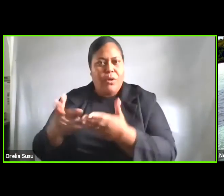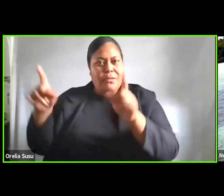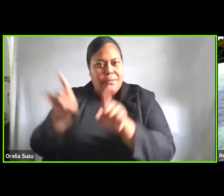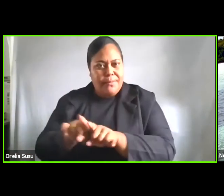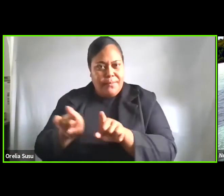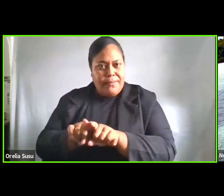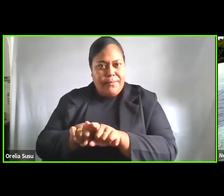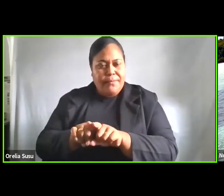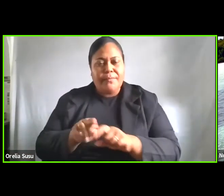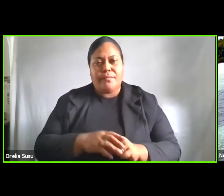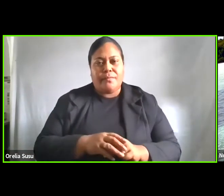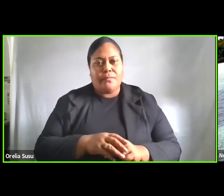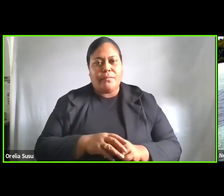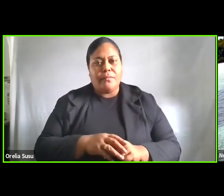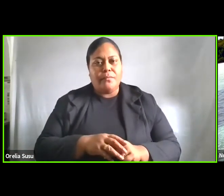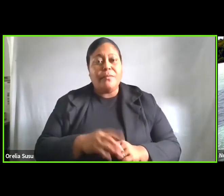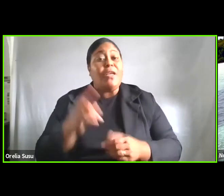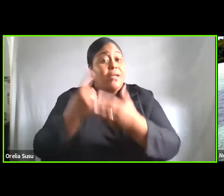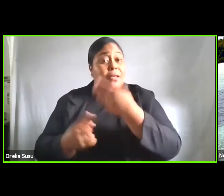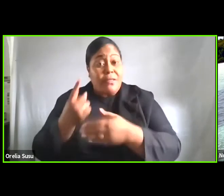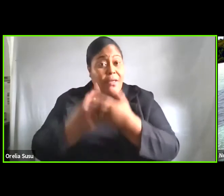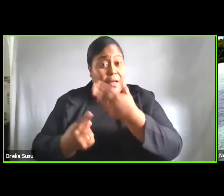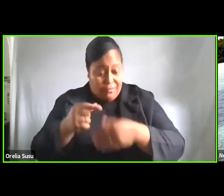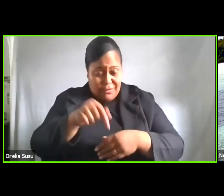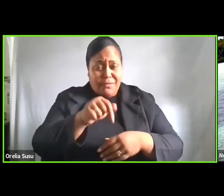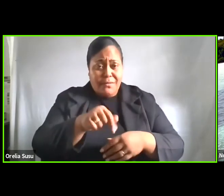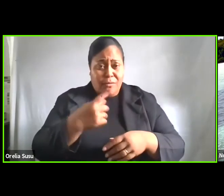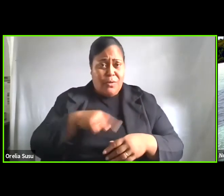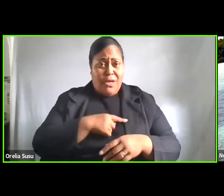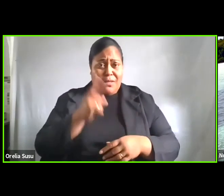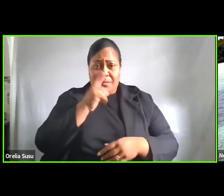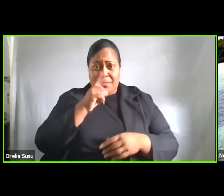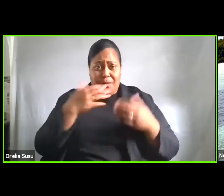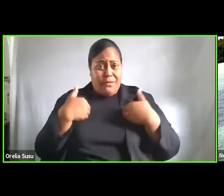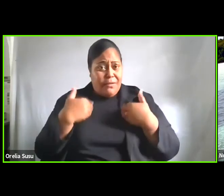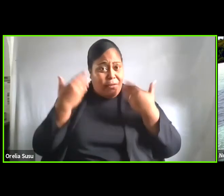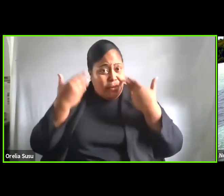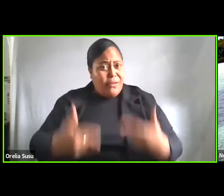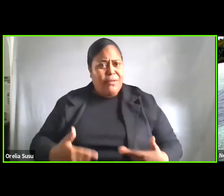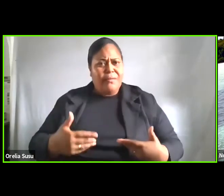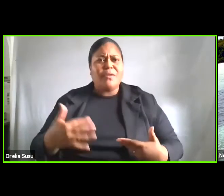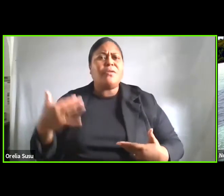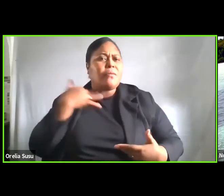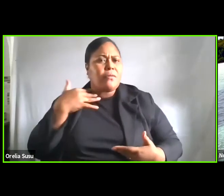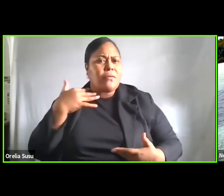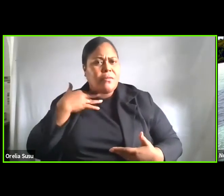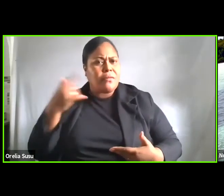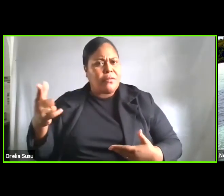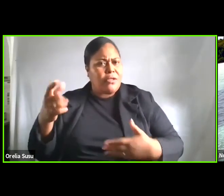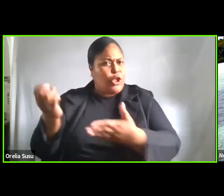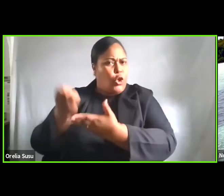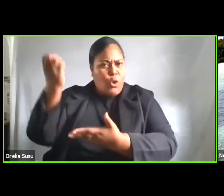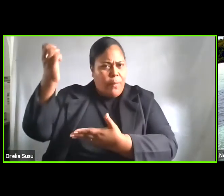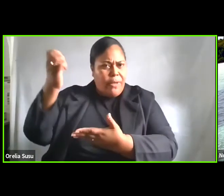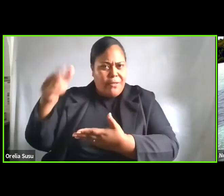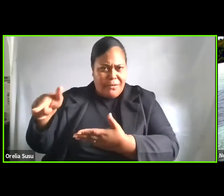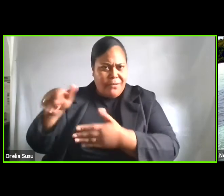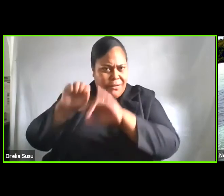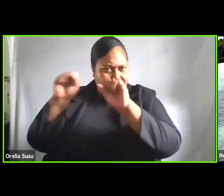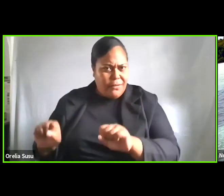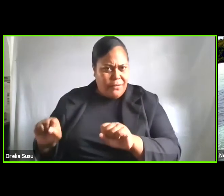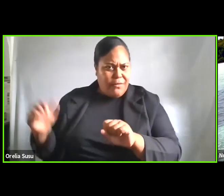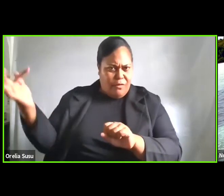there are things that are happening to us as people because of unfair, greedy economic macroeconomic systems as well. So it's not just